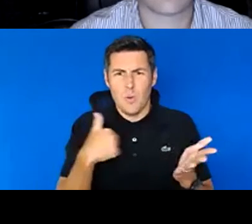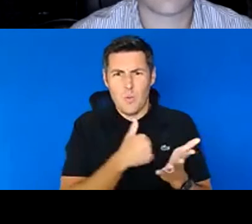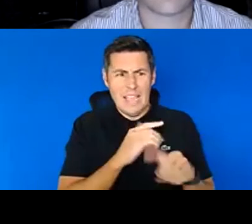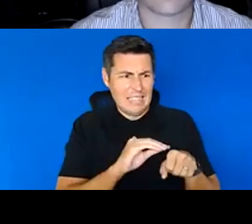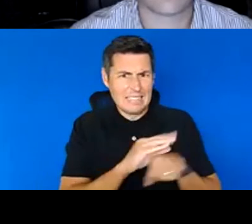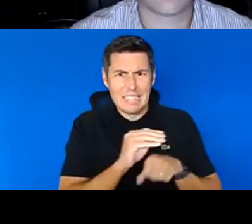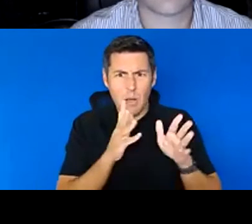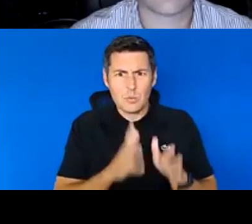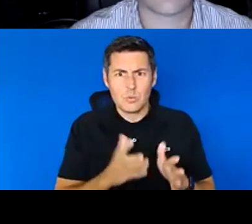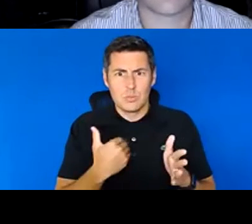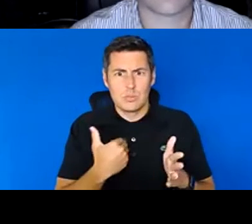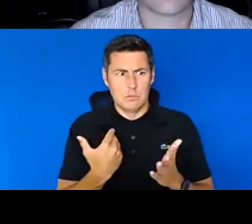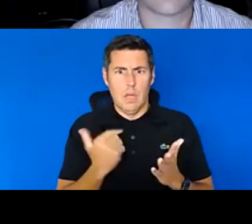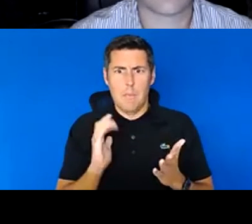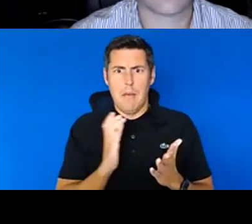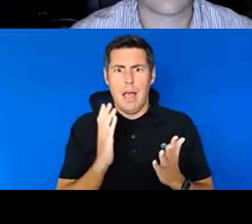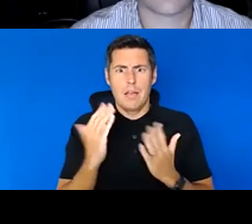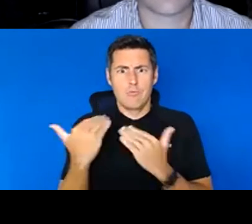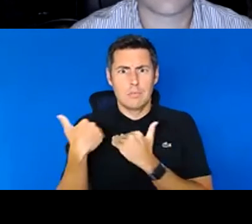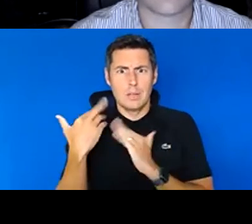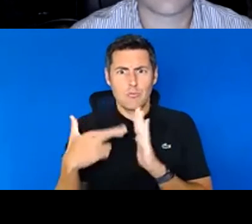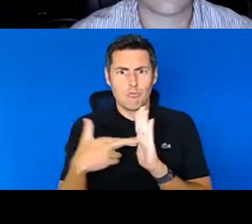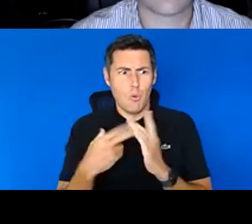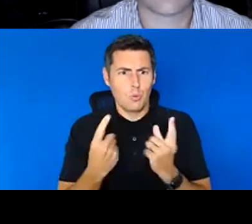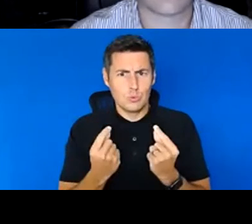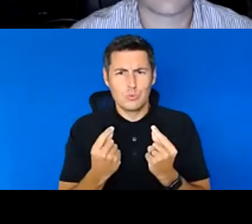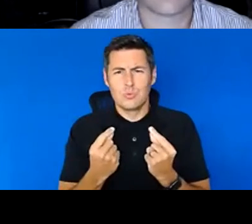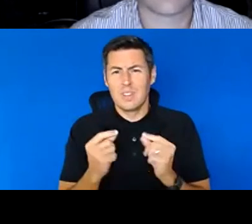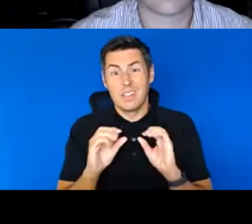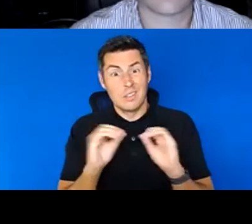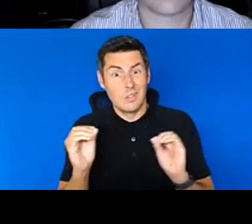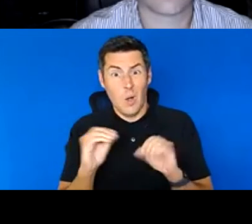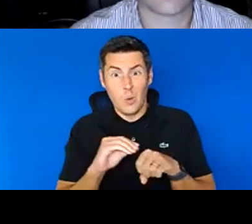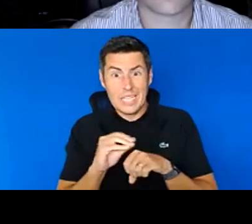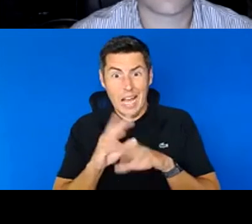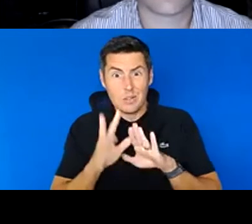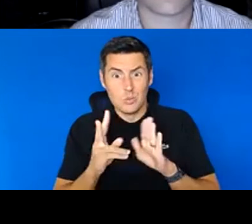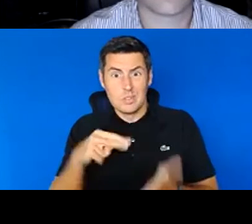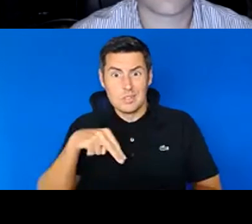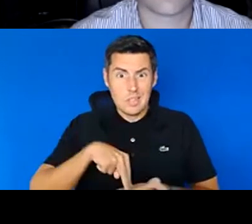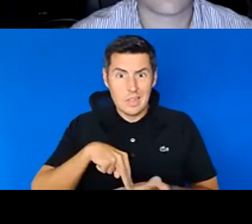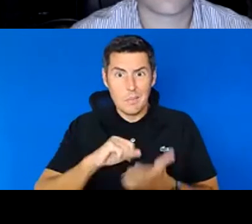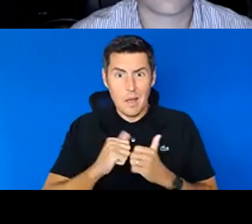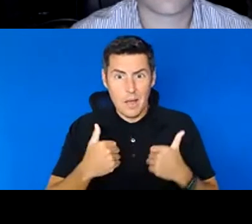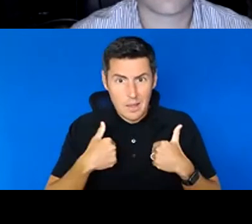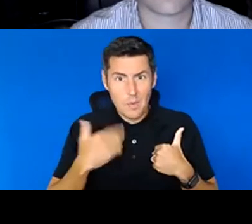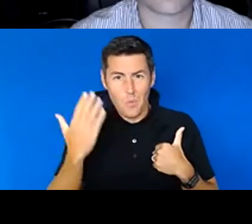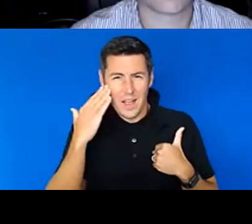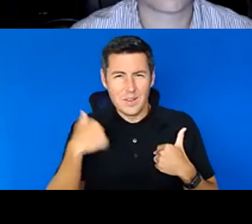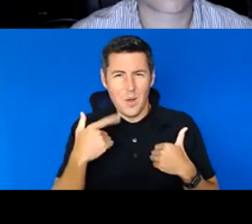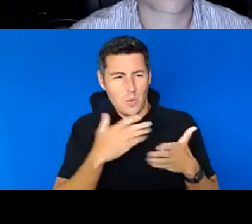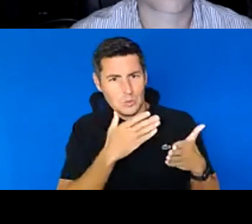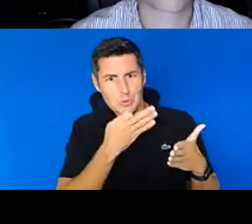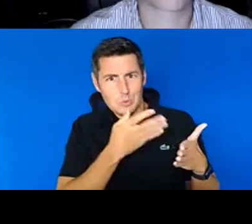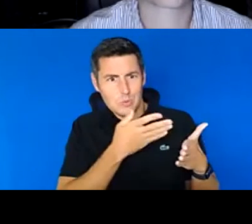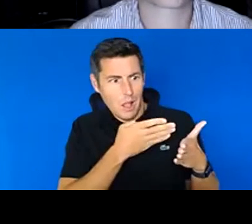to be clear? And I can guarantee you, no counselors will stand up the way I do. It's a refreshing feeling when you know you're near the end of your road